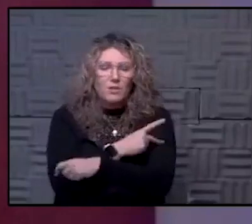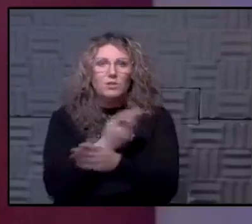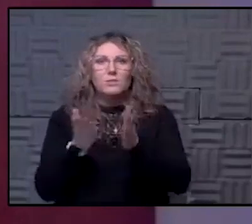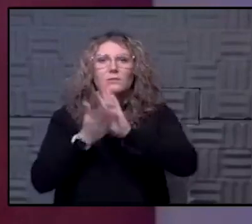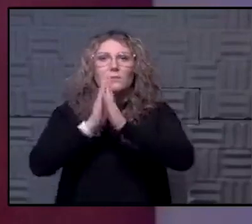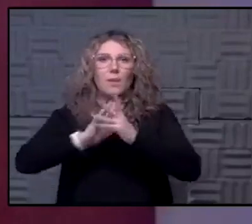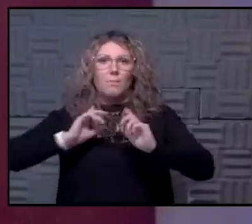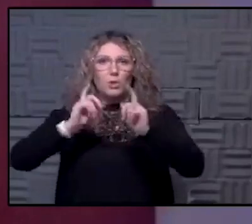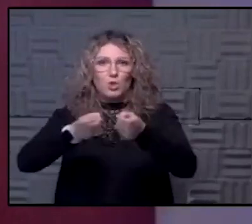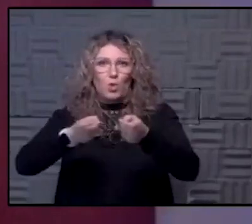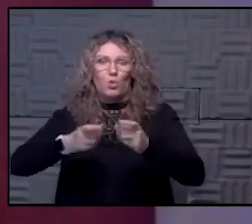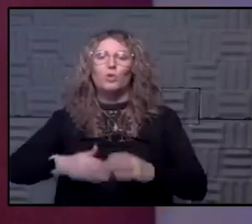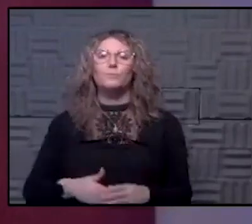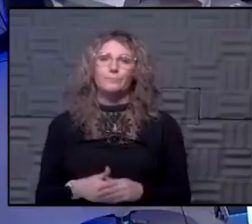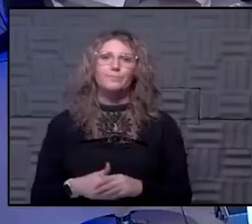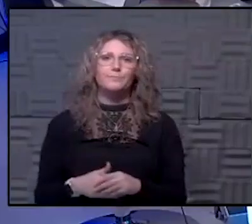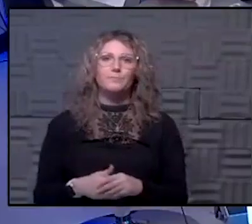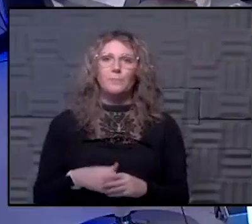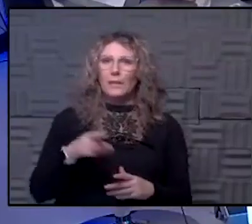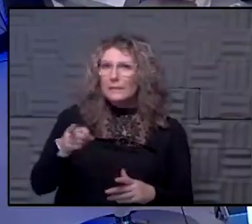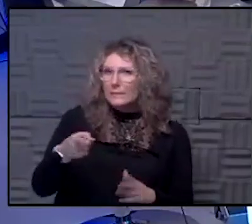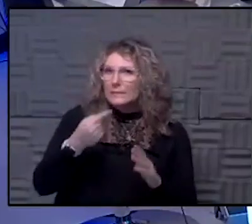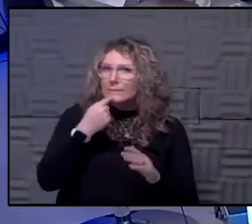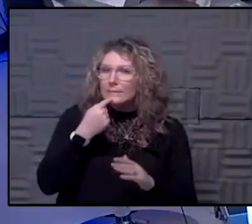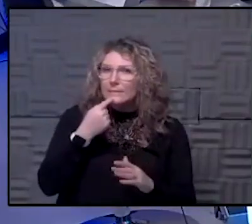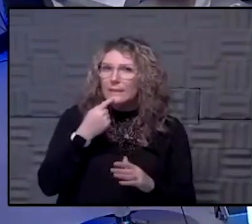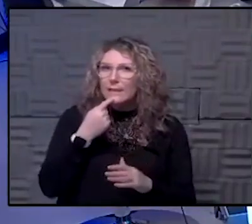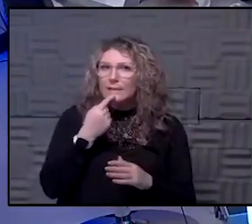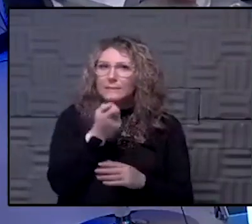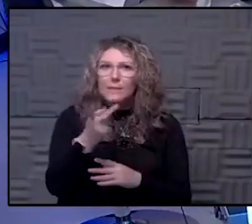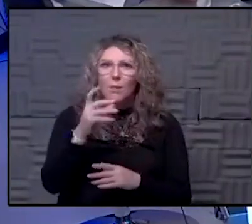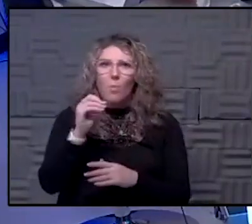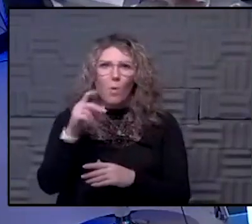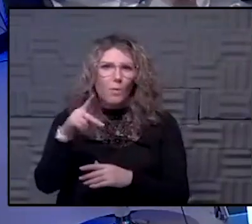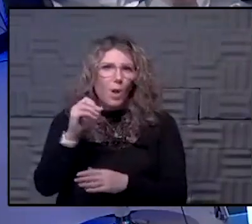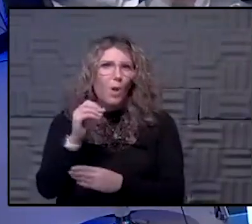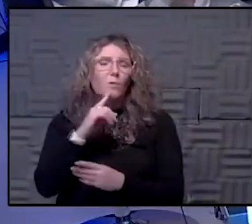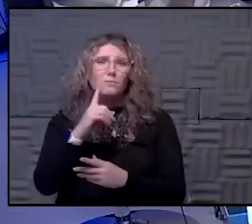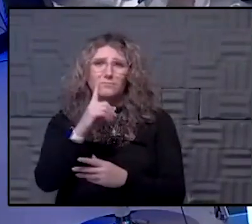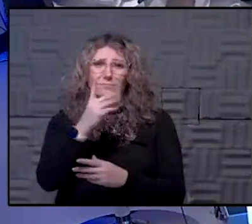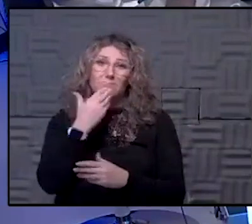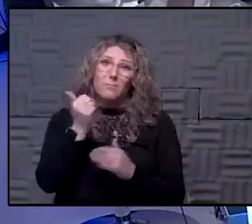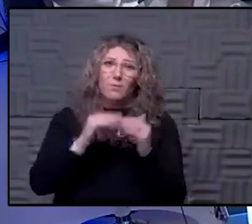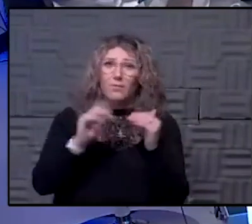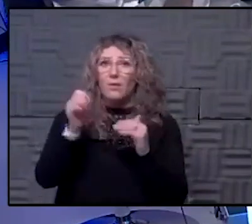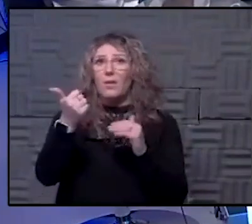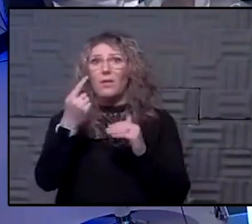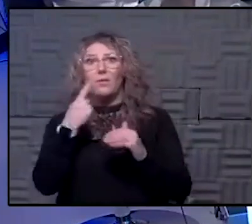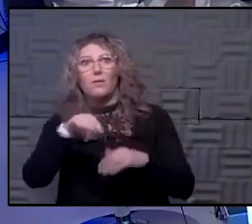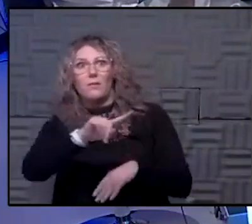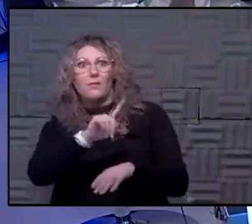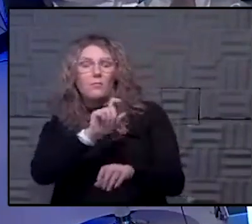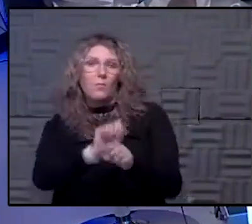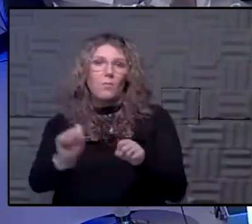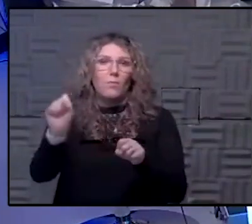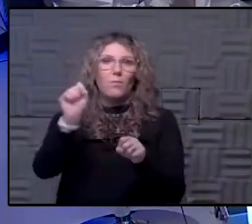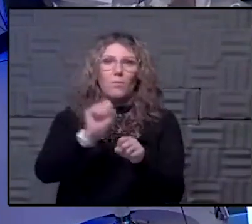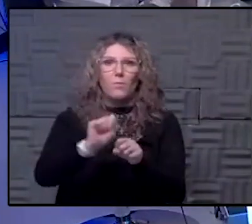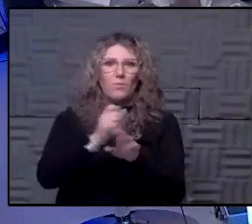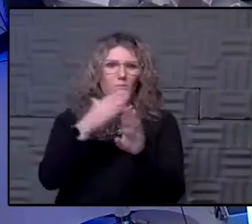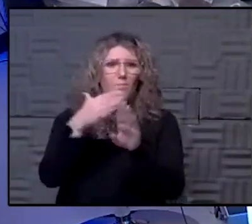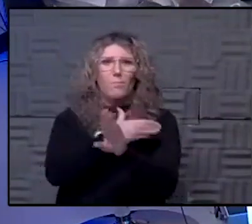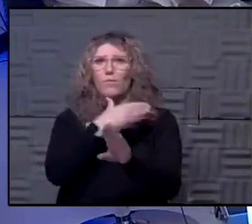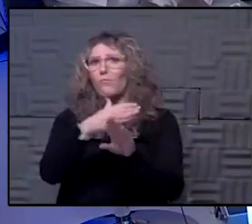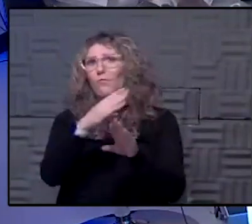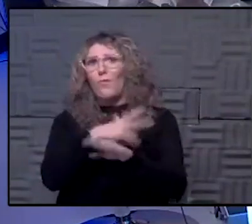donors. So and to say that some OPOs are much better because they've done so much work with people long before they ever make it to the hospital. They're in